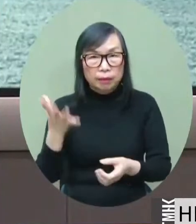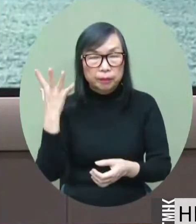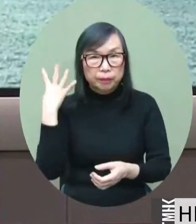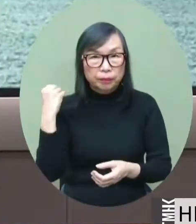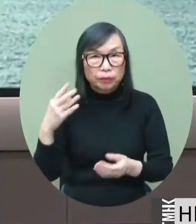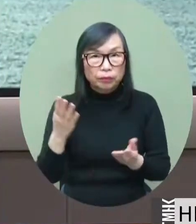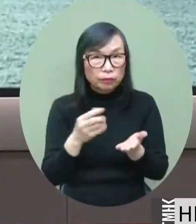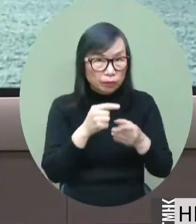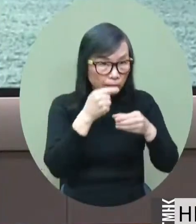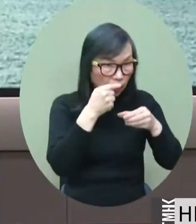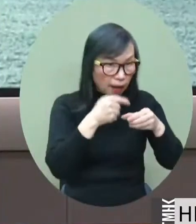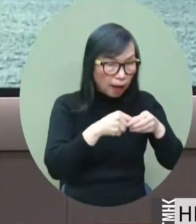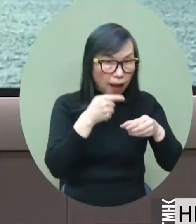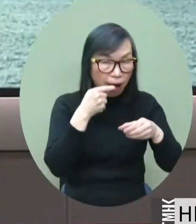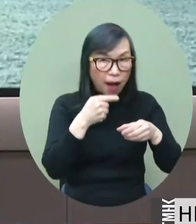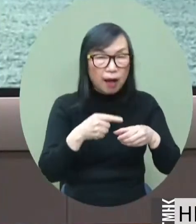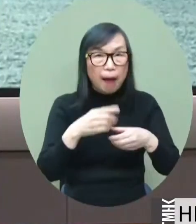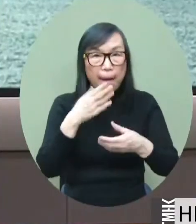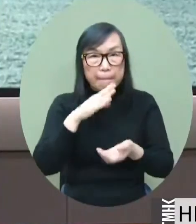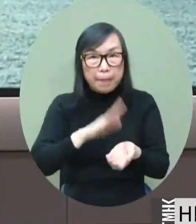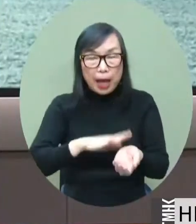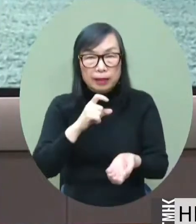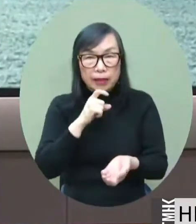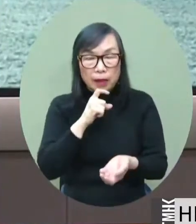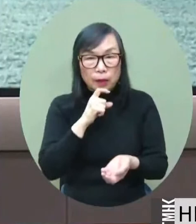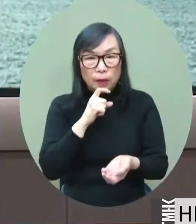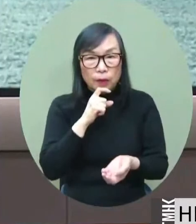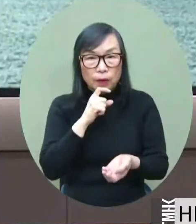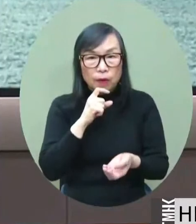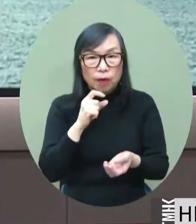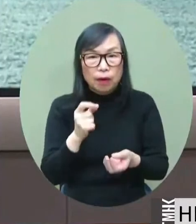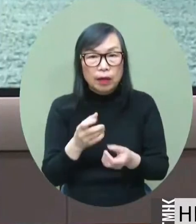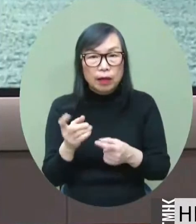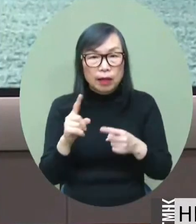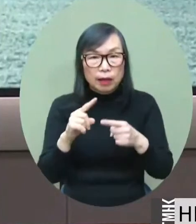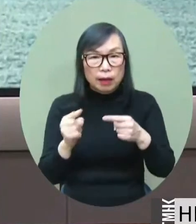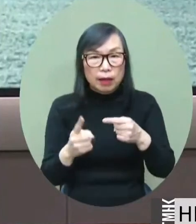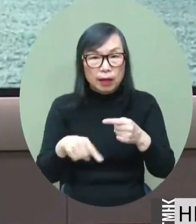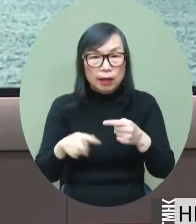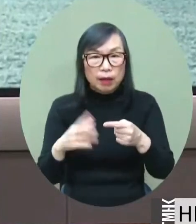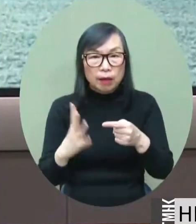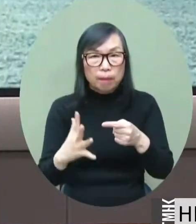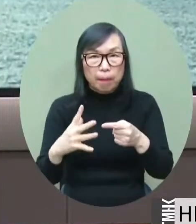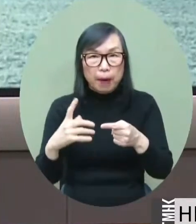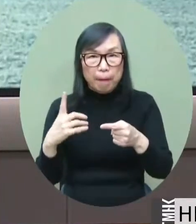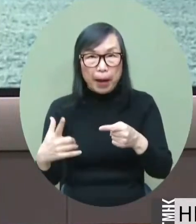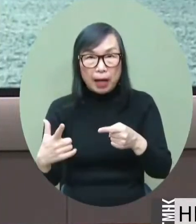3rd of April yesterday. Those confirmed through PCR, we had